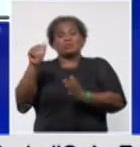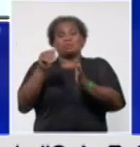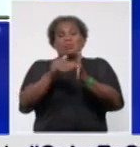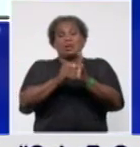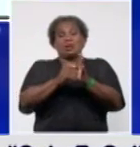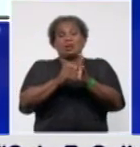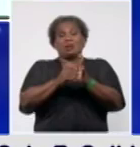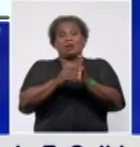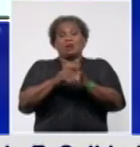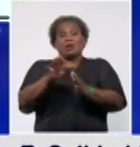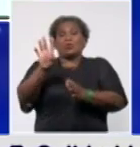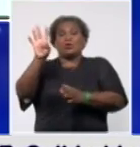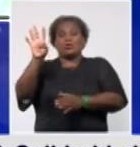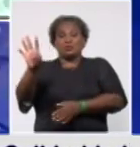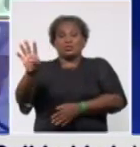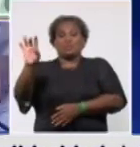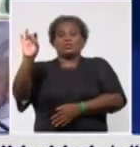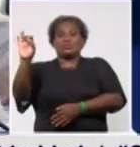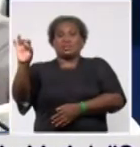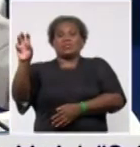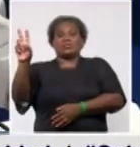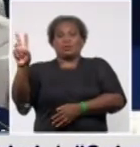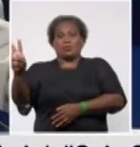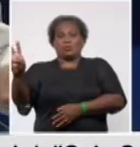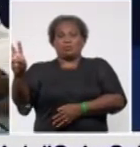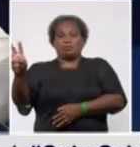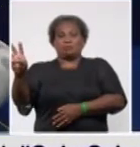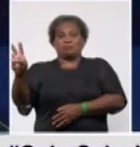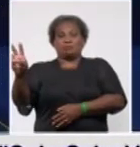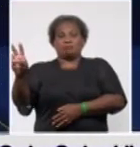3,936,747 confirmed cases and